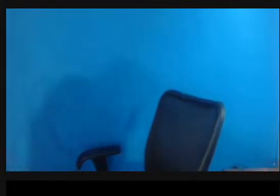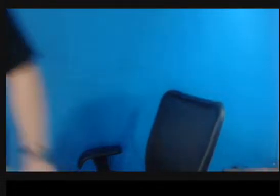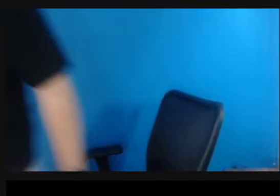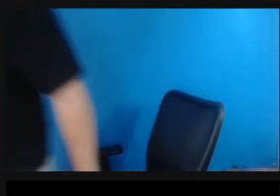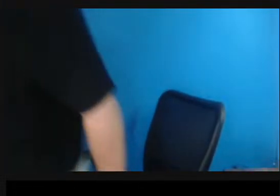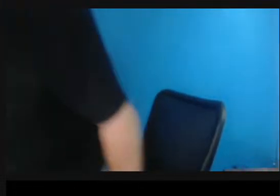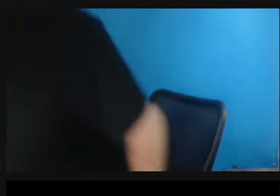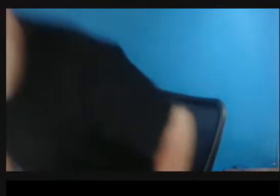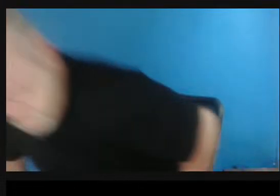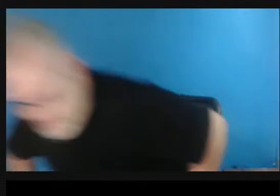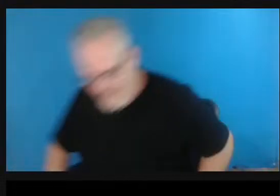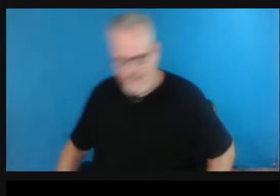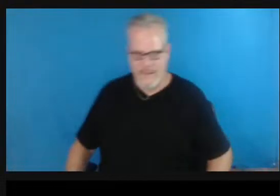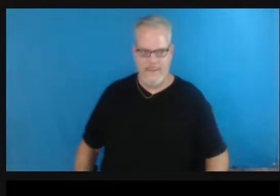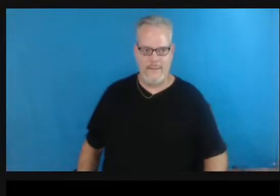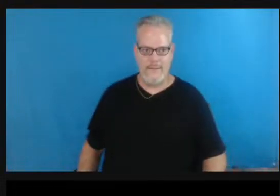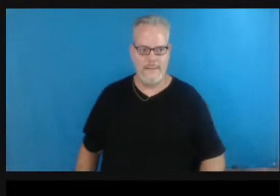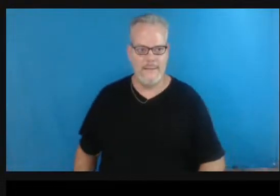as well.